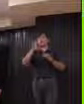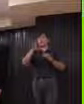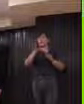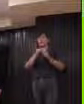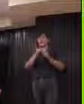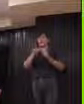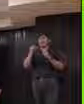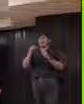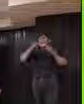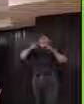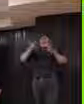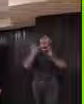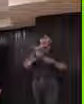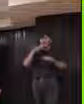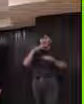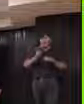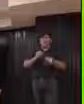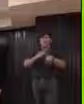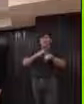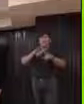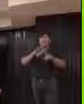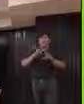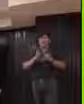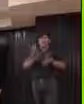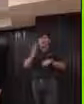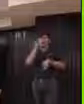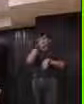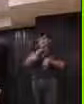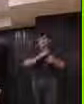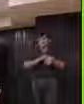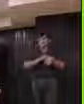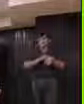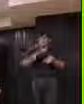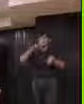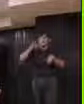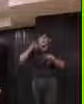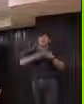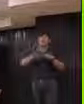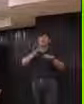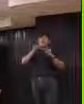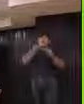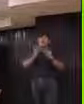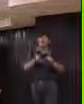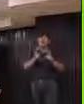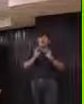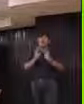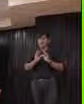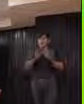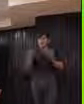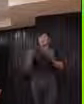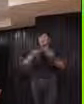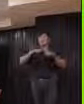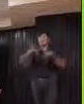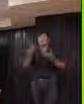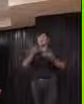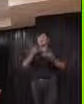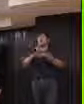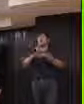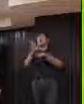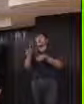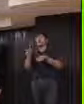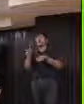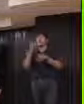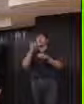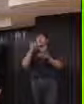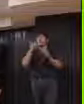was the need of the hour at that point of time. And if that was need of the hour, then why the regime and